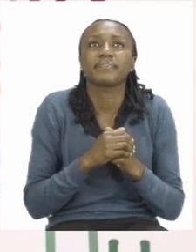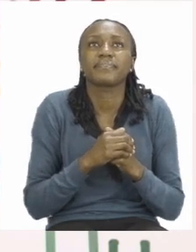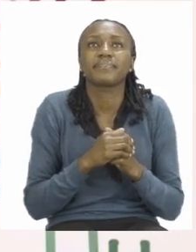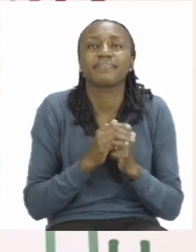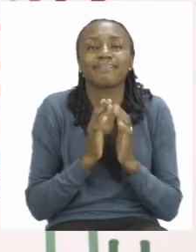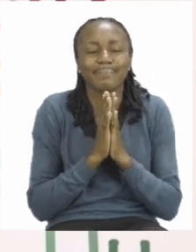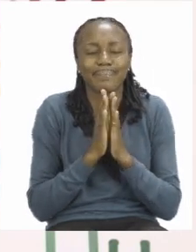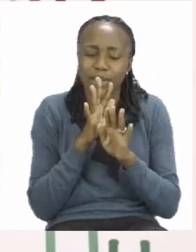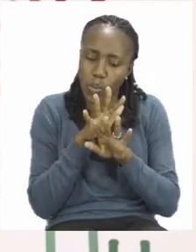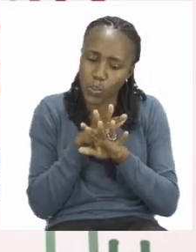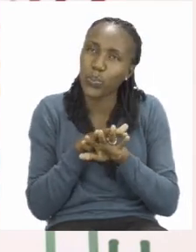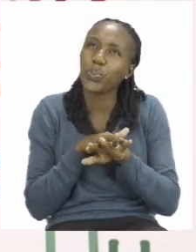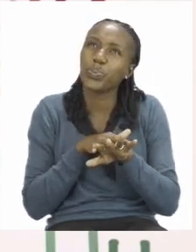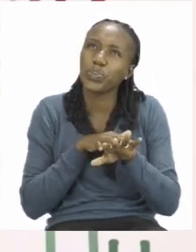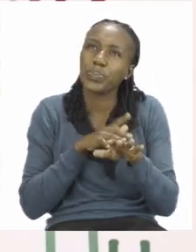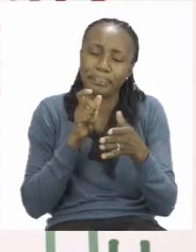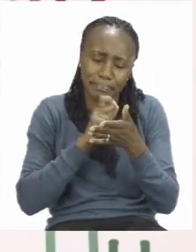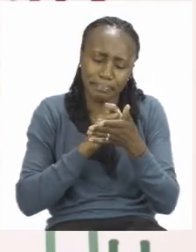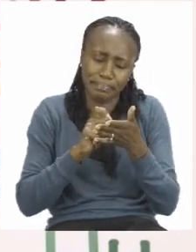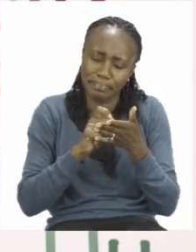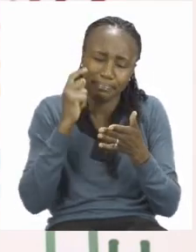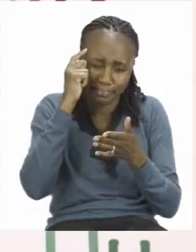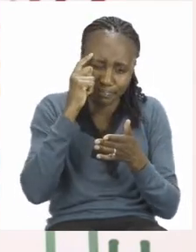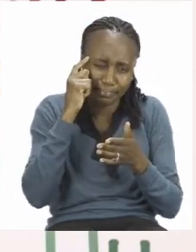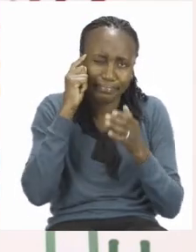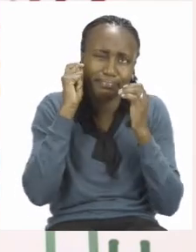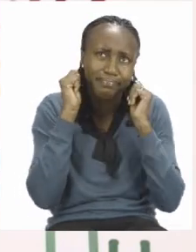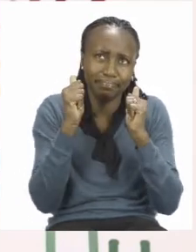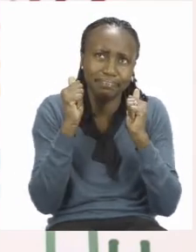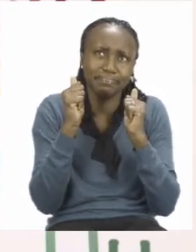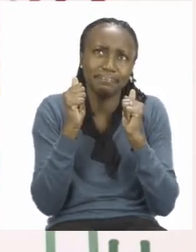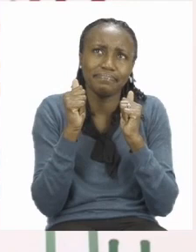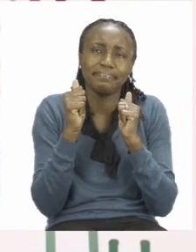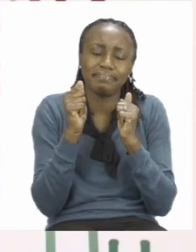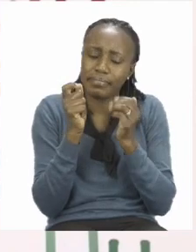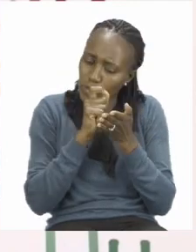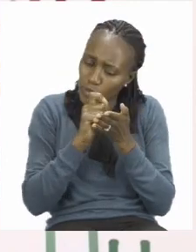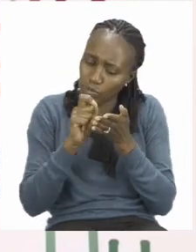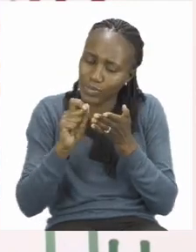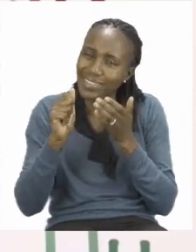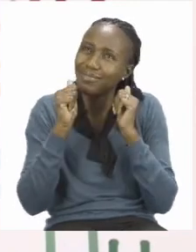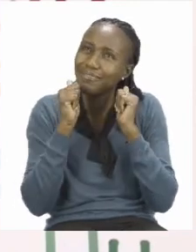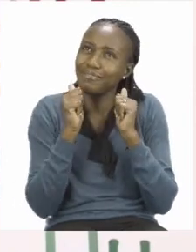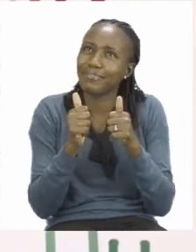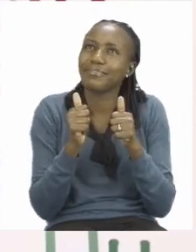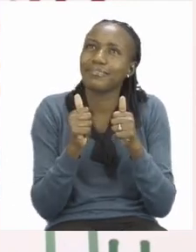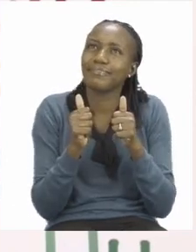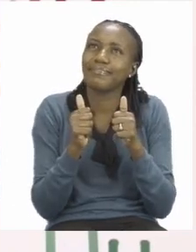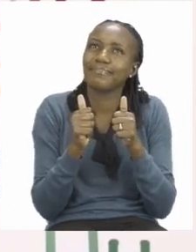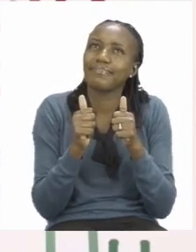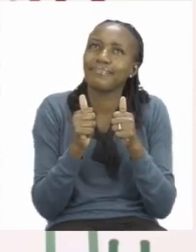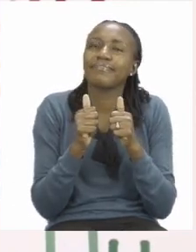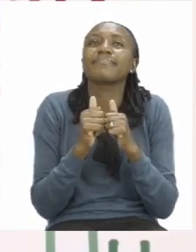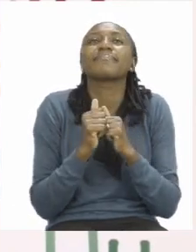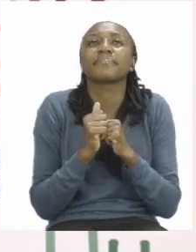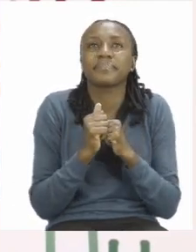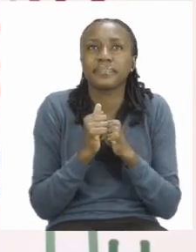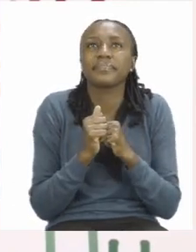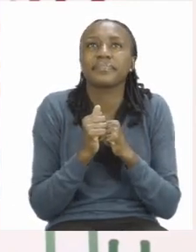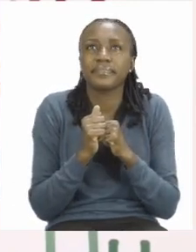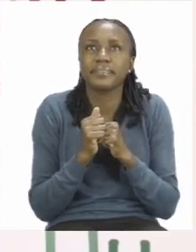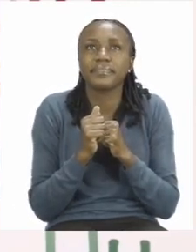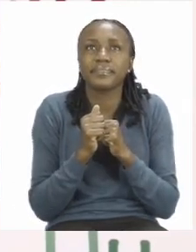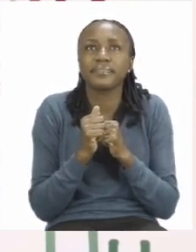your time, boys and girls, when you're doing this one. Count nicely for the tens, and you know that if it gets up to 10, it is